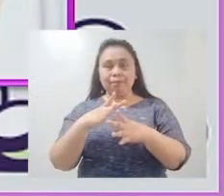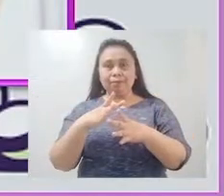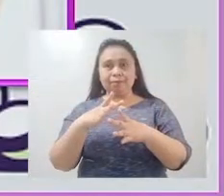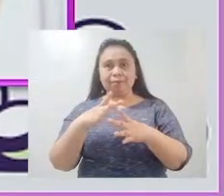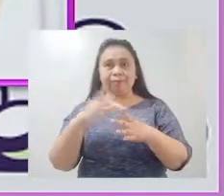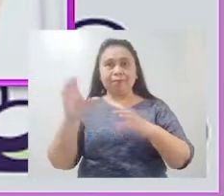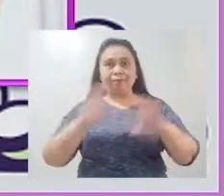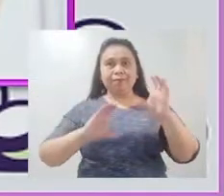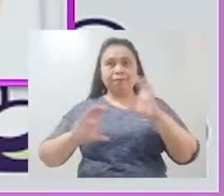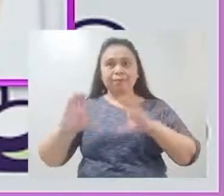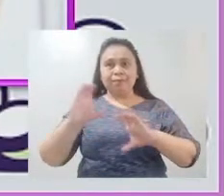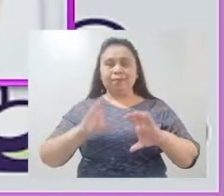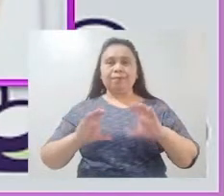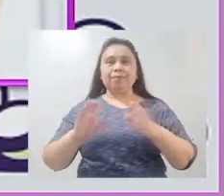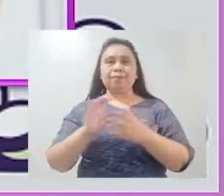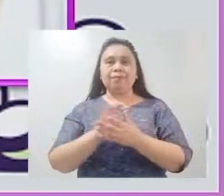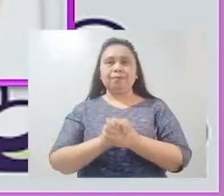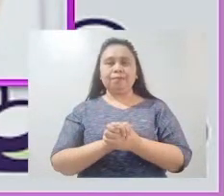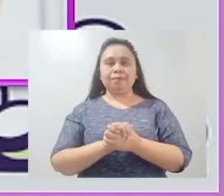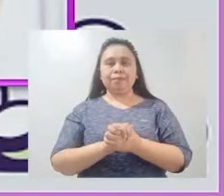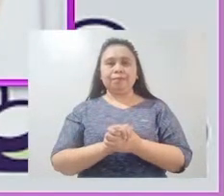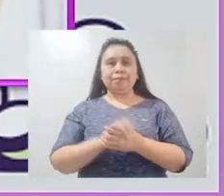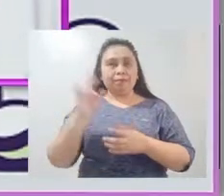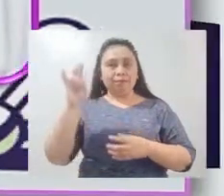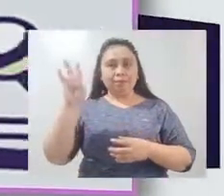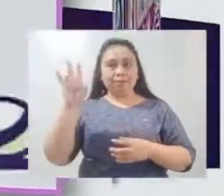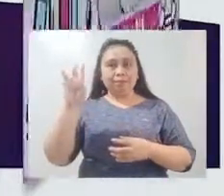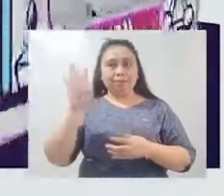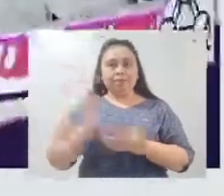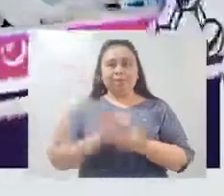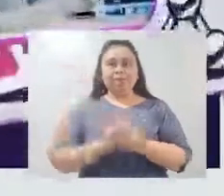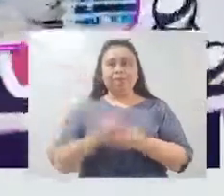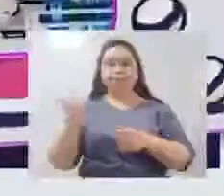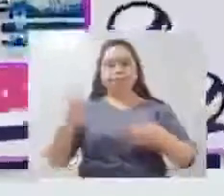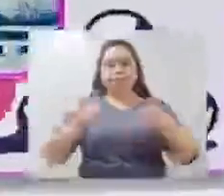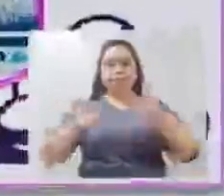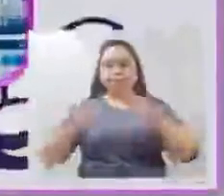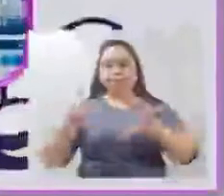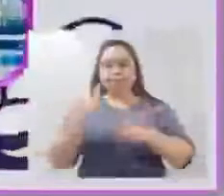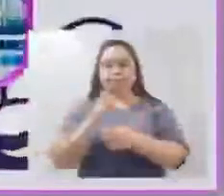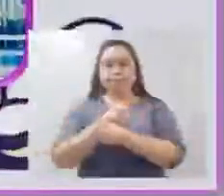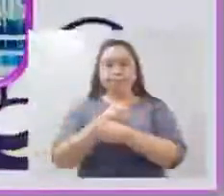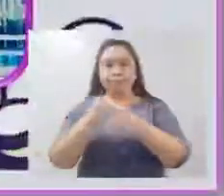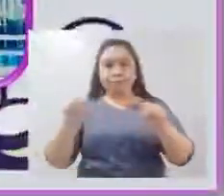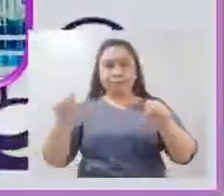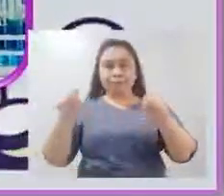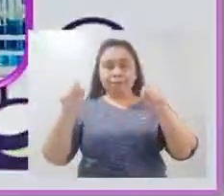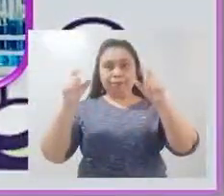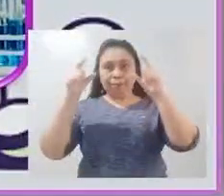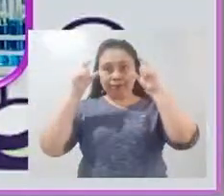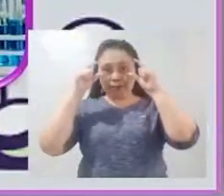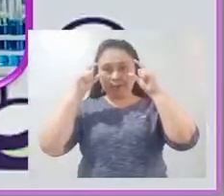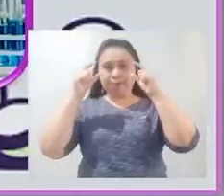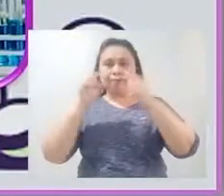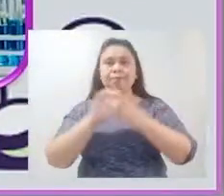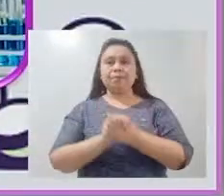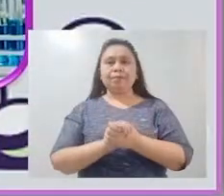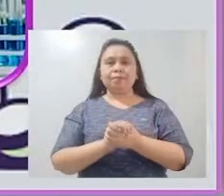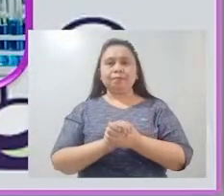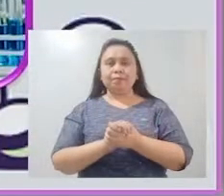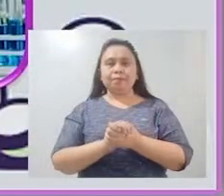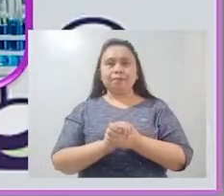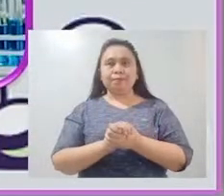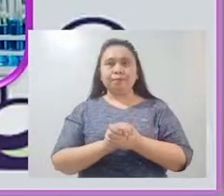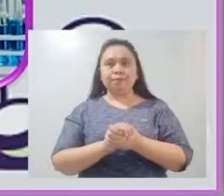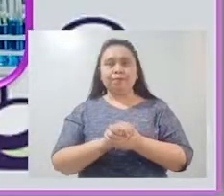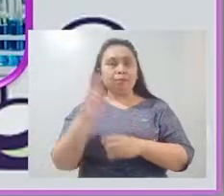wearing safety glasses. Number 17, laboratory safety glasses or